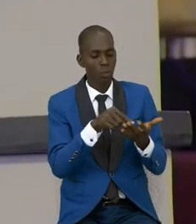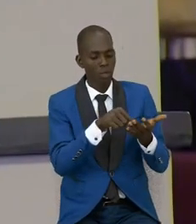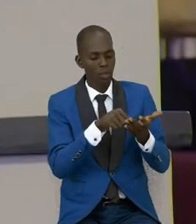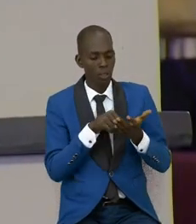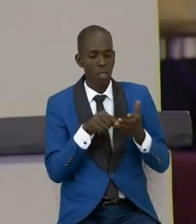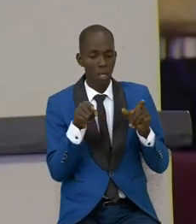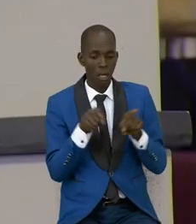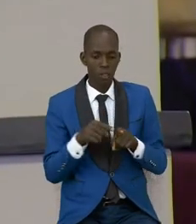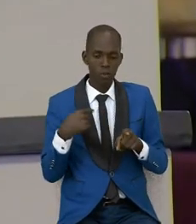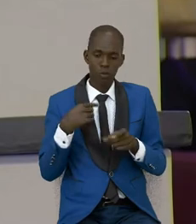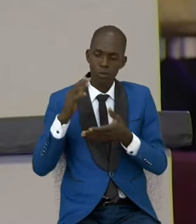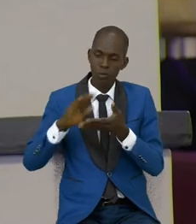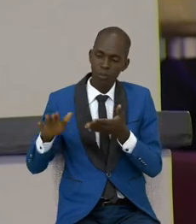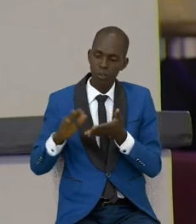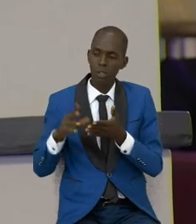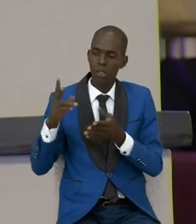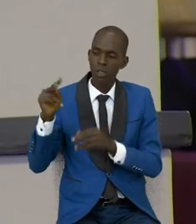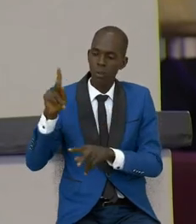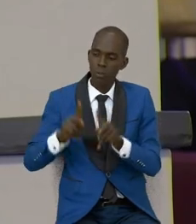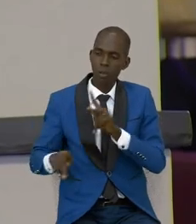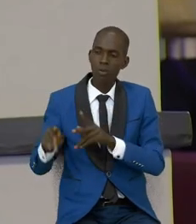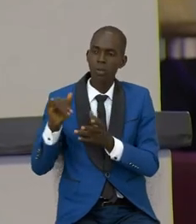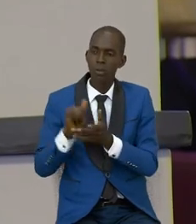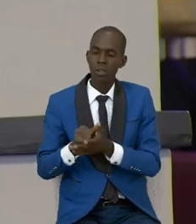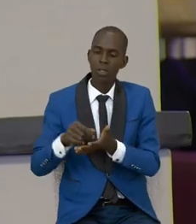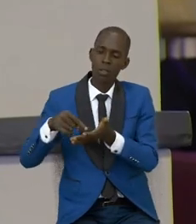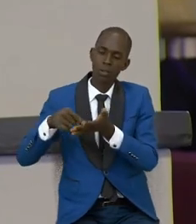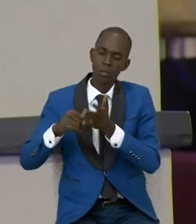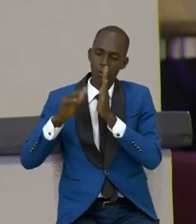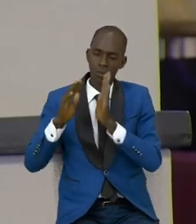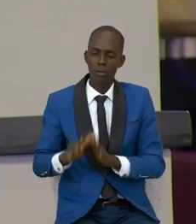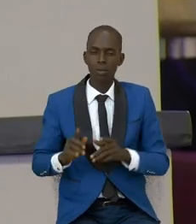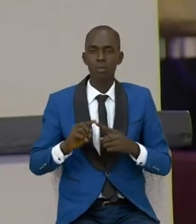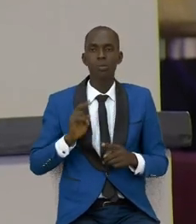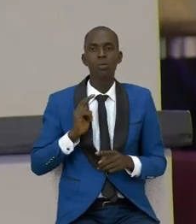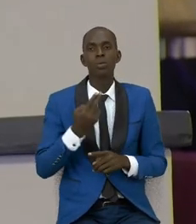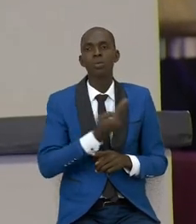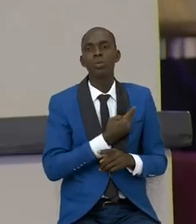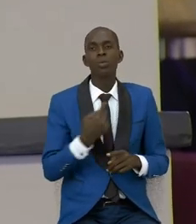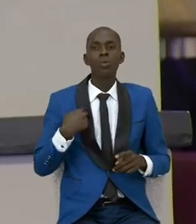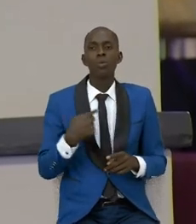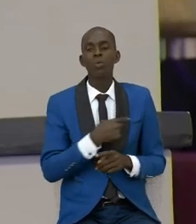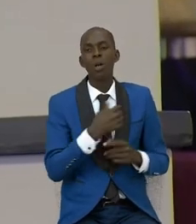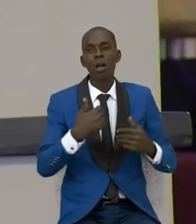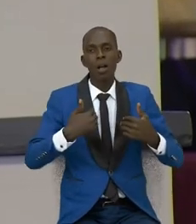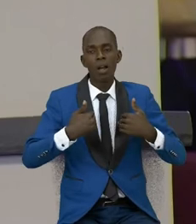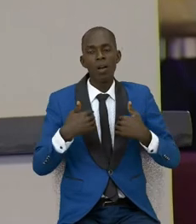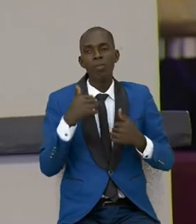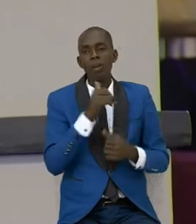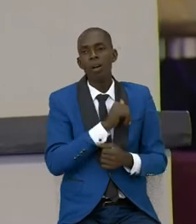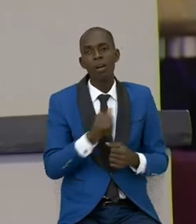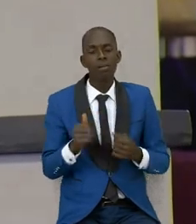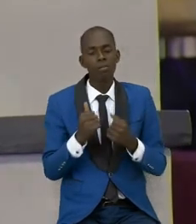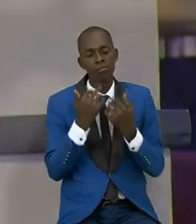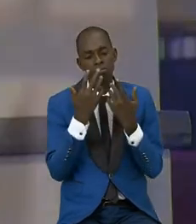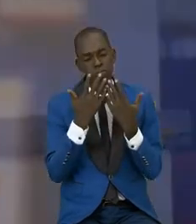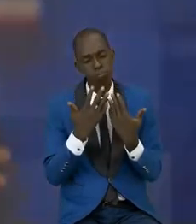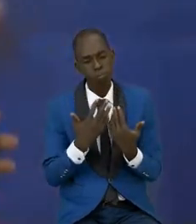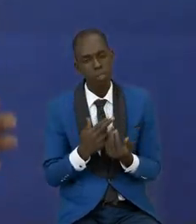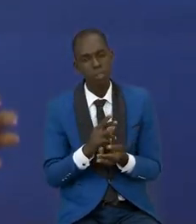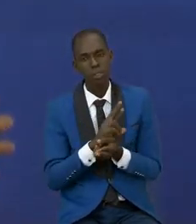we forgive the people that are indebted to us. We have a penitent attitude. Lead us,